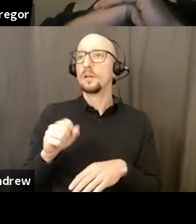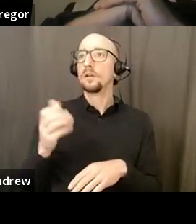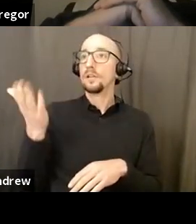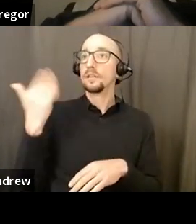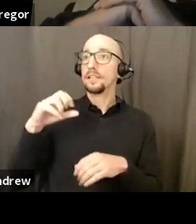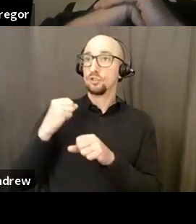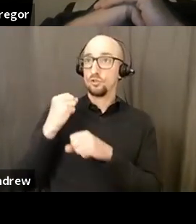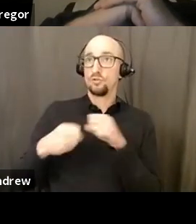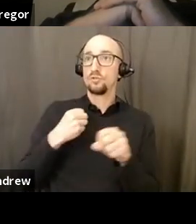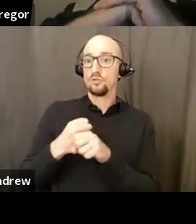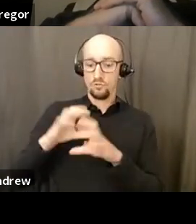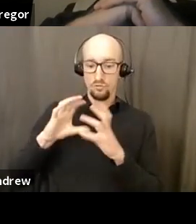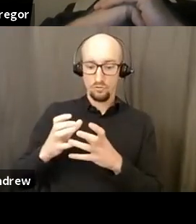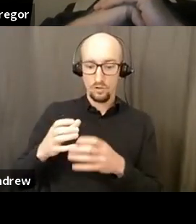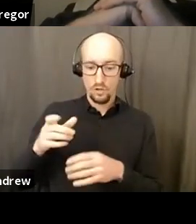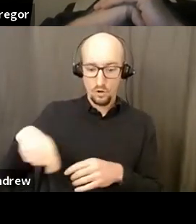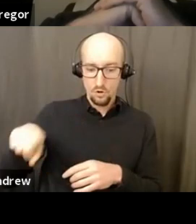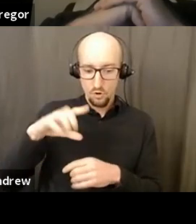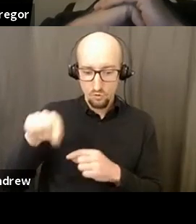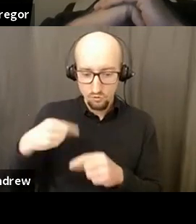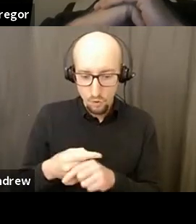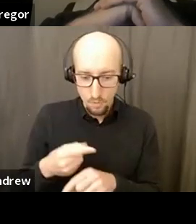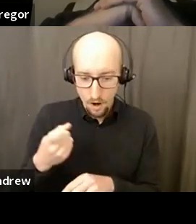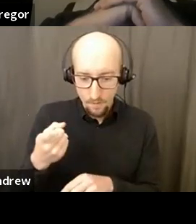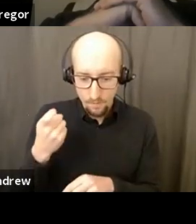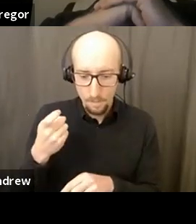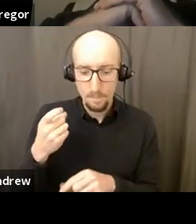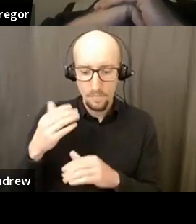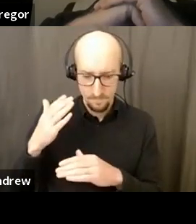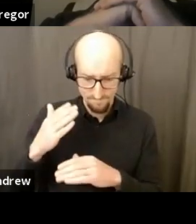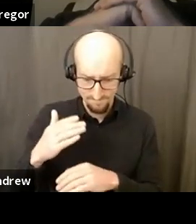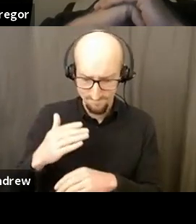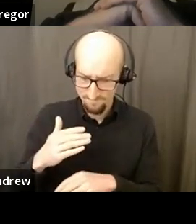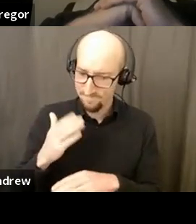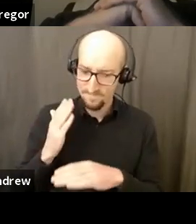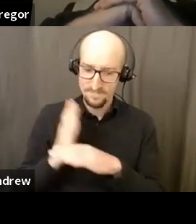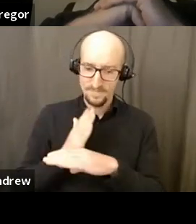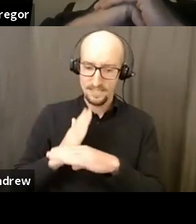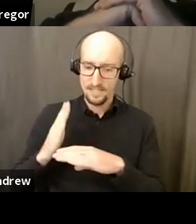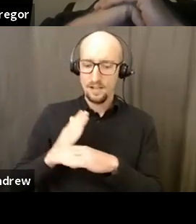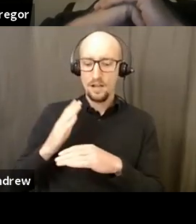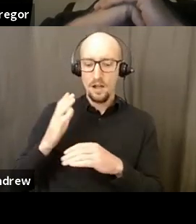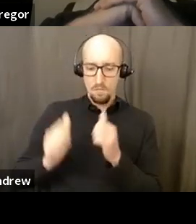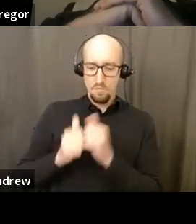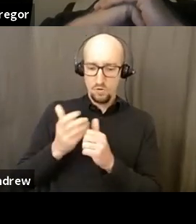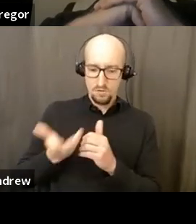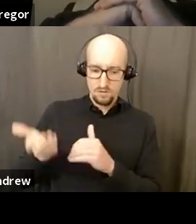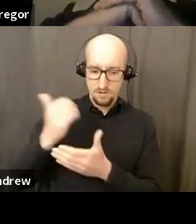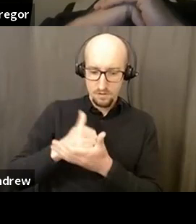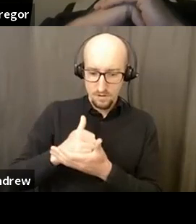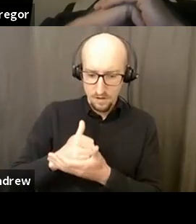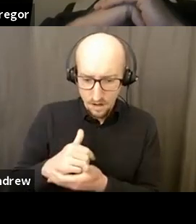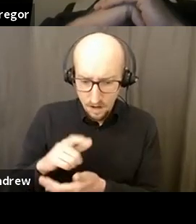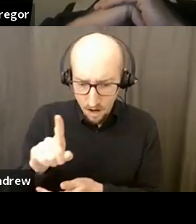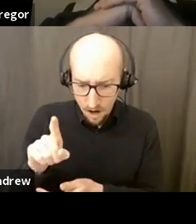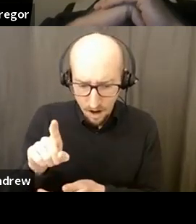came from neighborhoods with a median family income over $100,000. This year, a similar percentage, 33.8%, came from